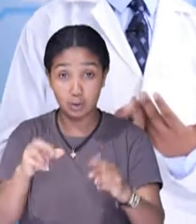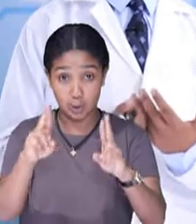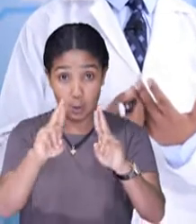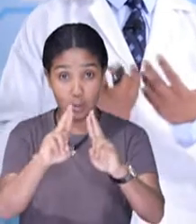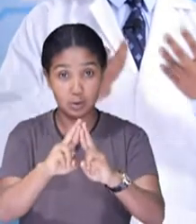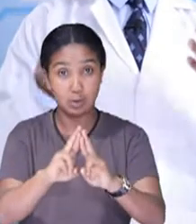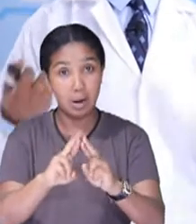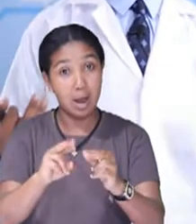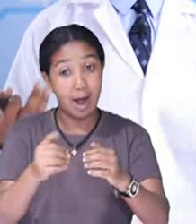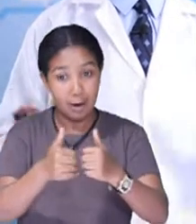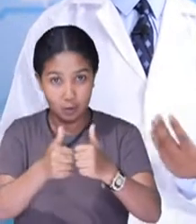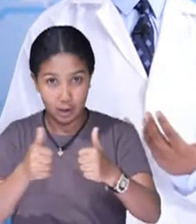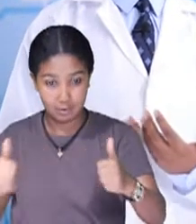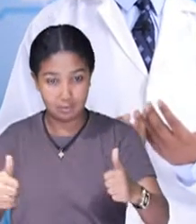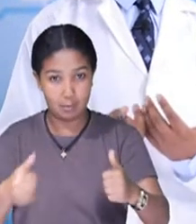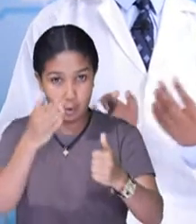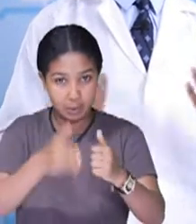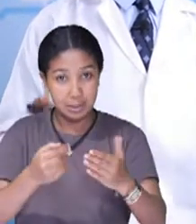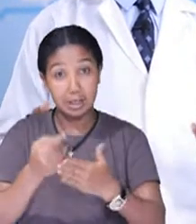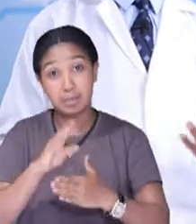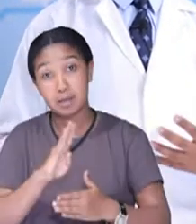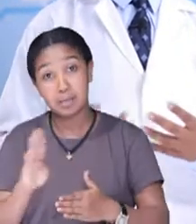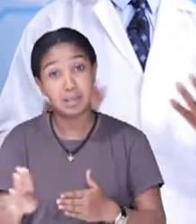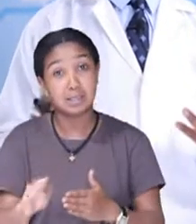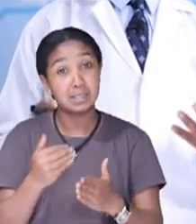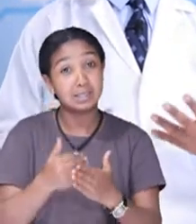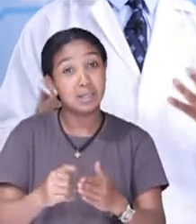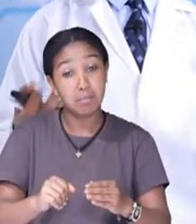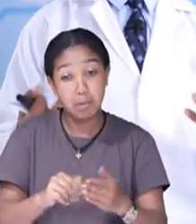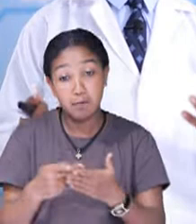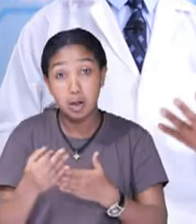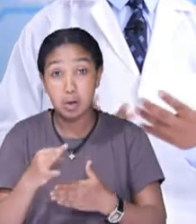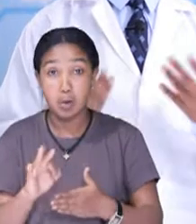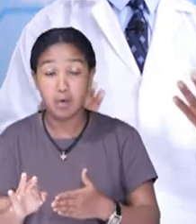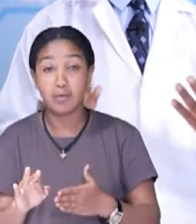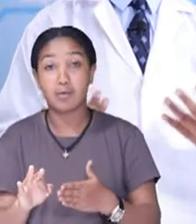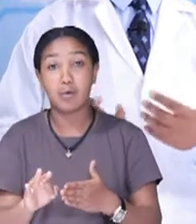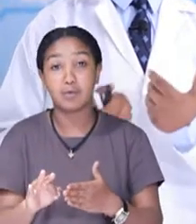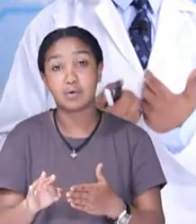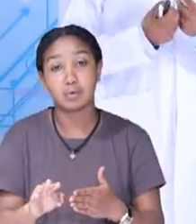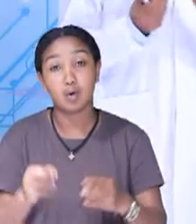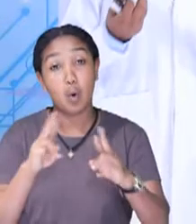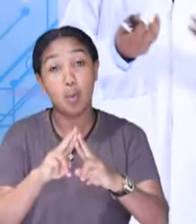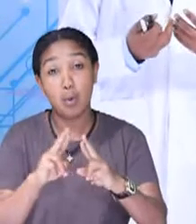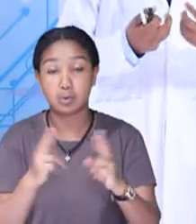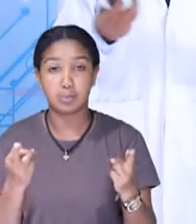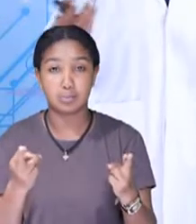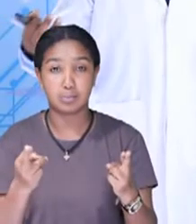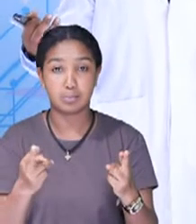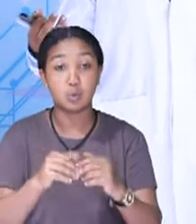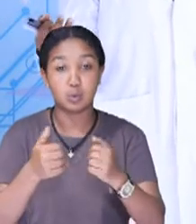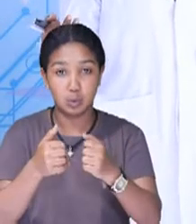chromosomes isolates, there may be some failure of chromosomes or failure of chromatids